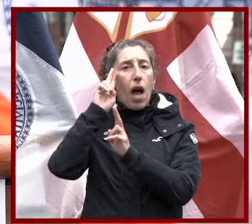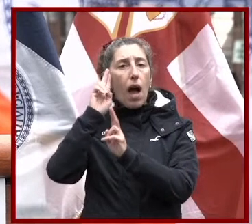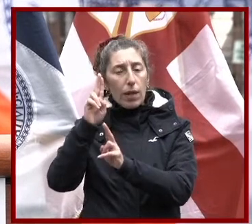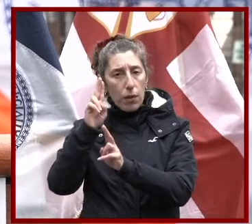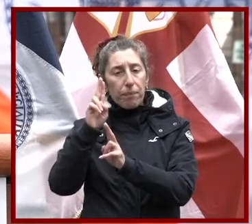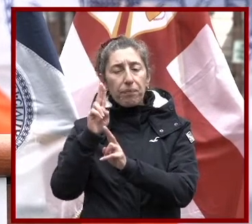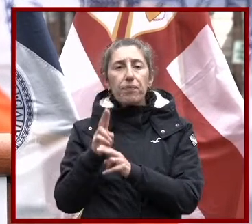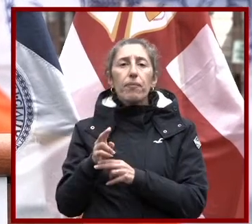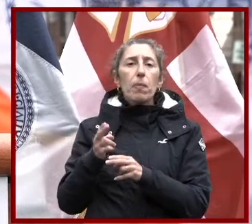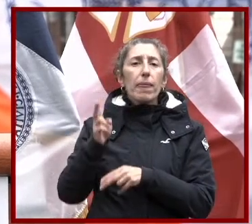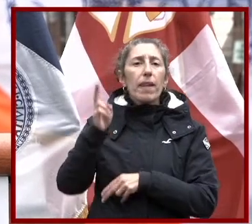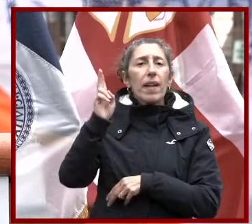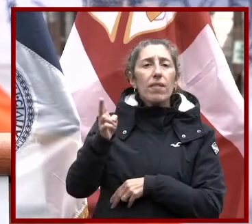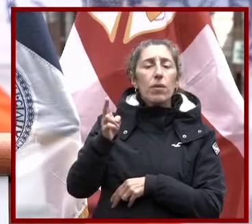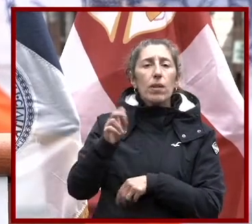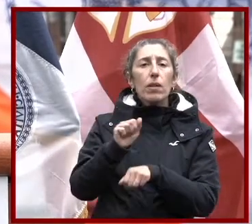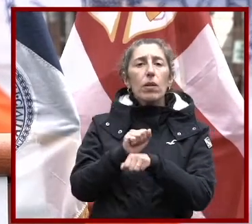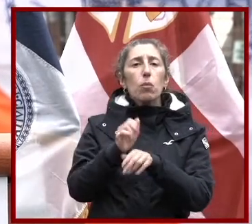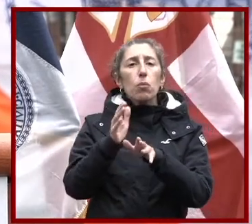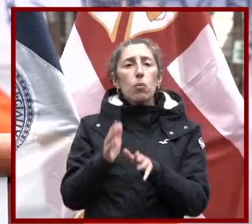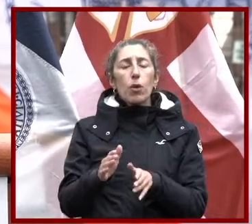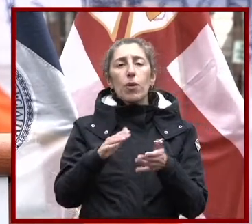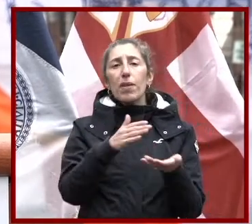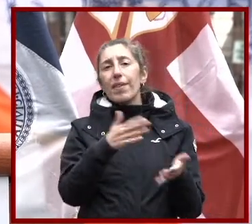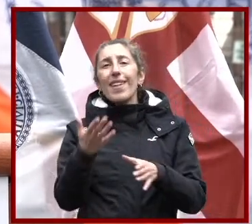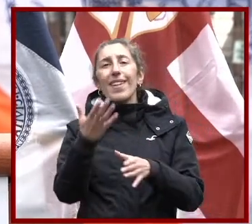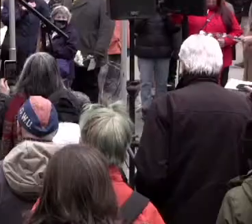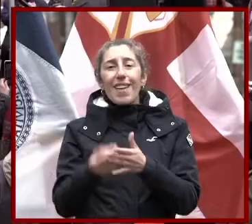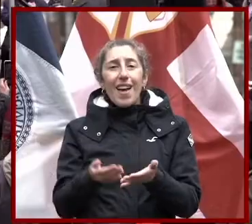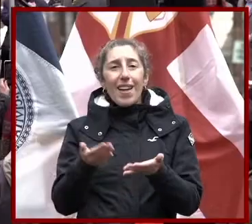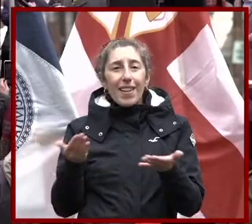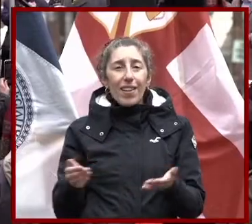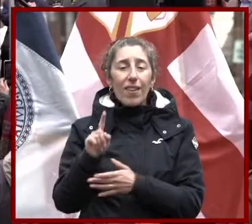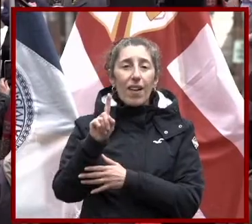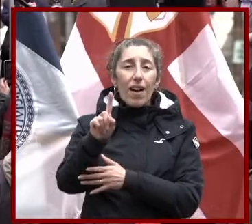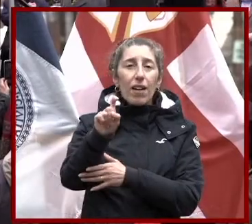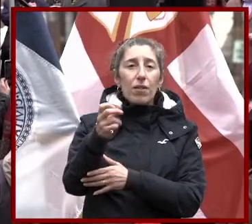died here 112 years ago today.